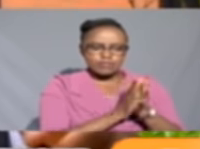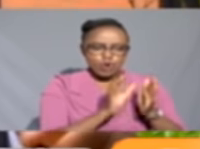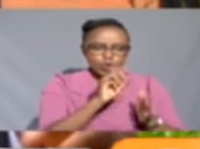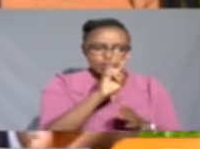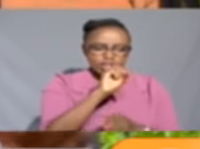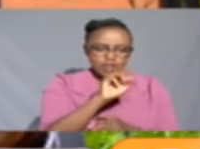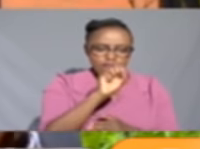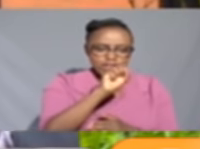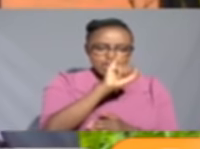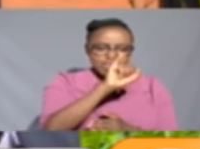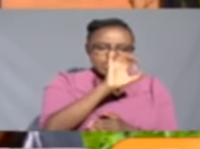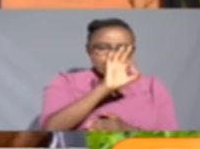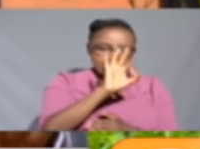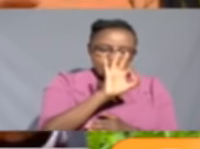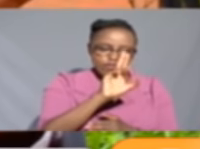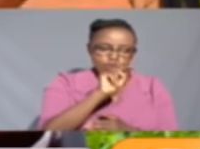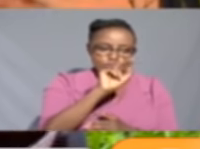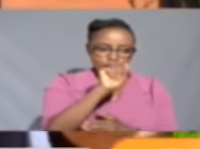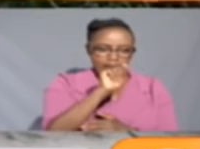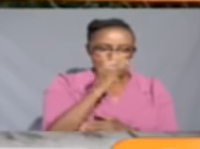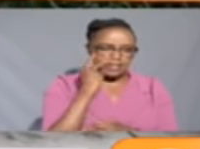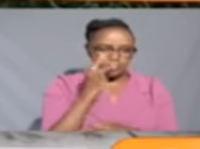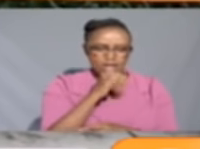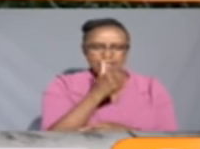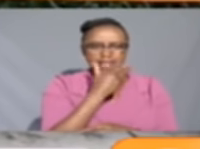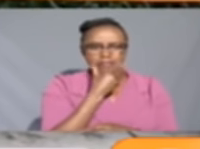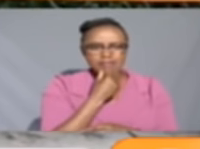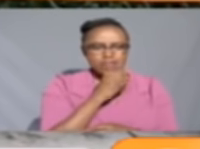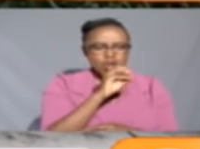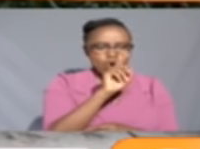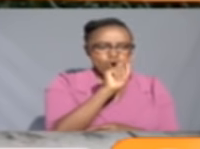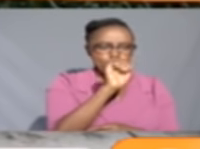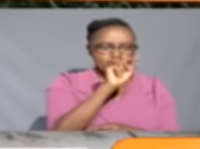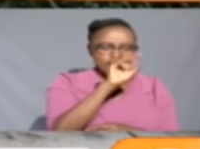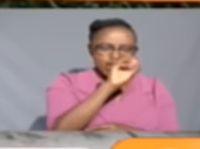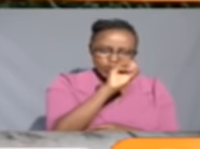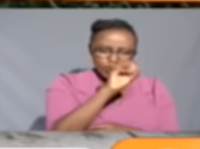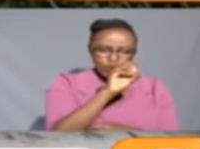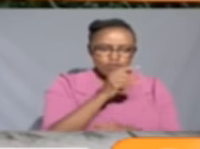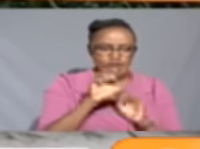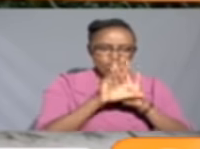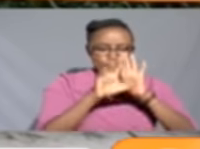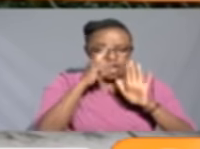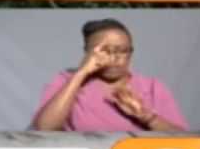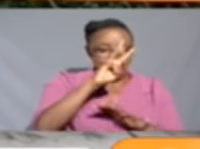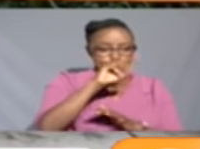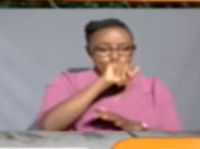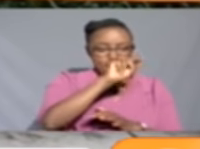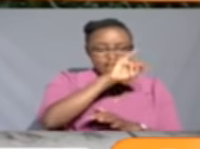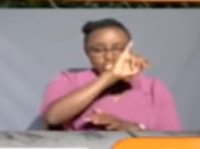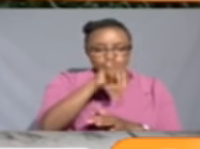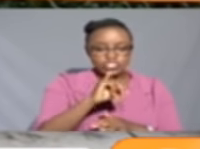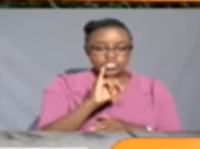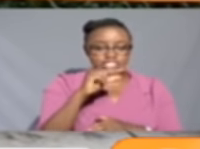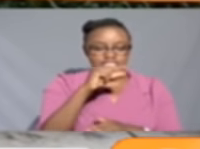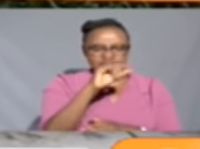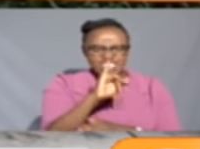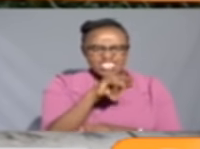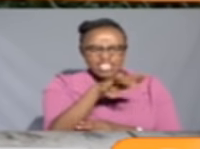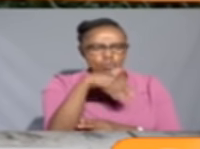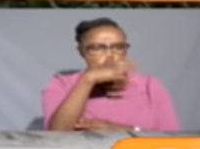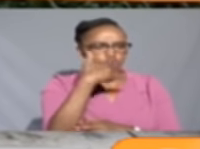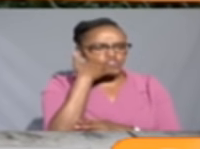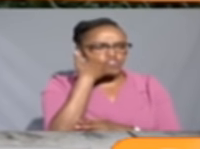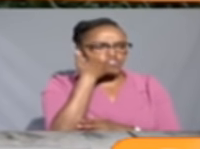ODM, Sifuna. I saw this guy called Otieno, the lawyer for Wanjigi. He was constantly on the